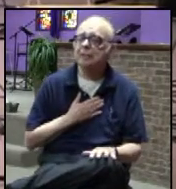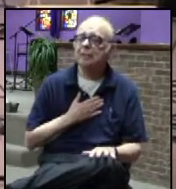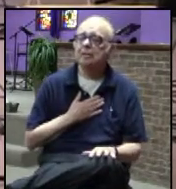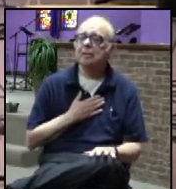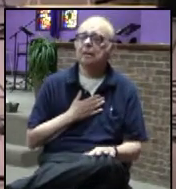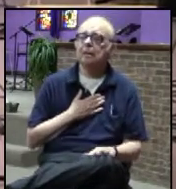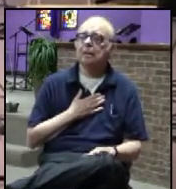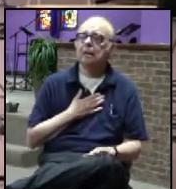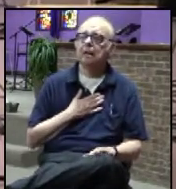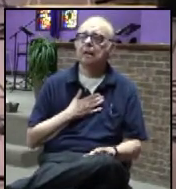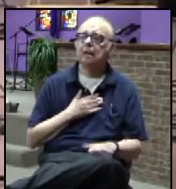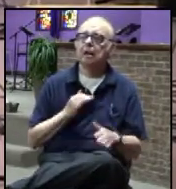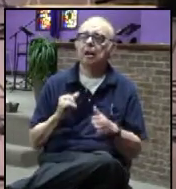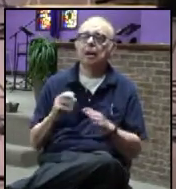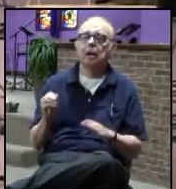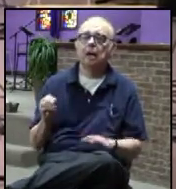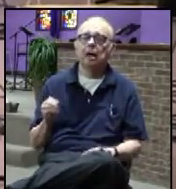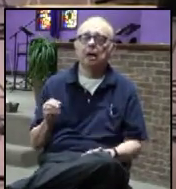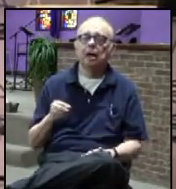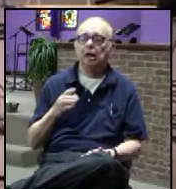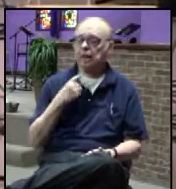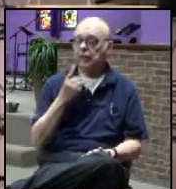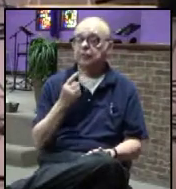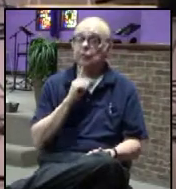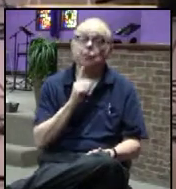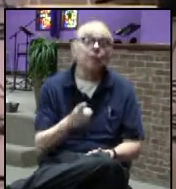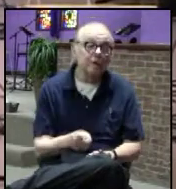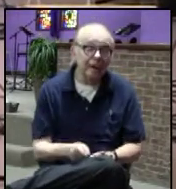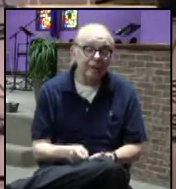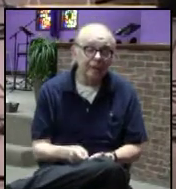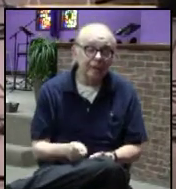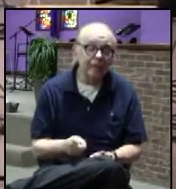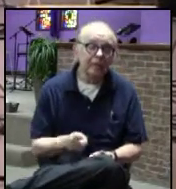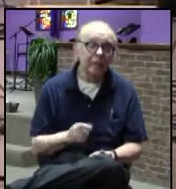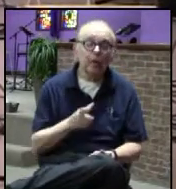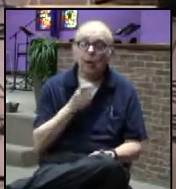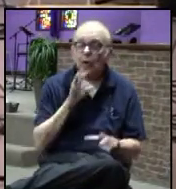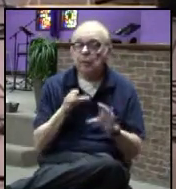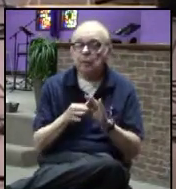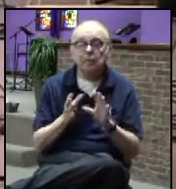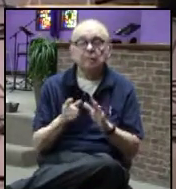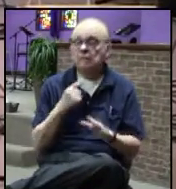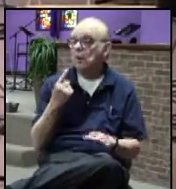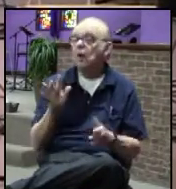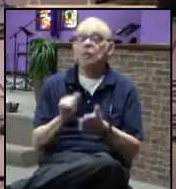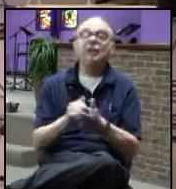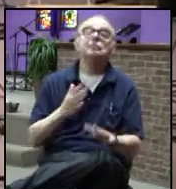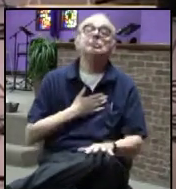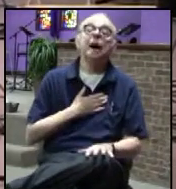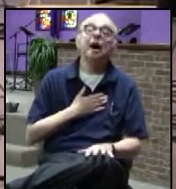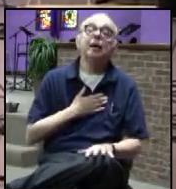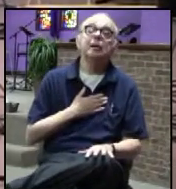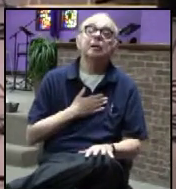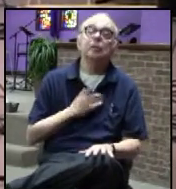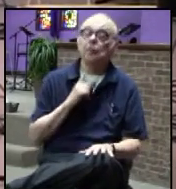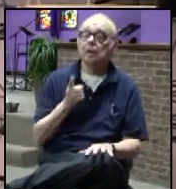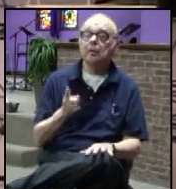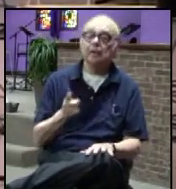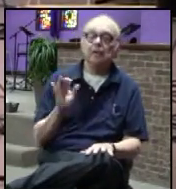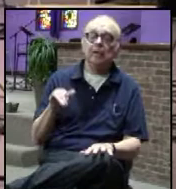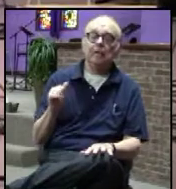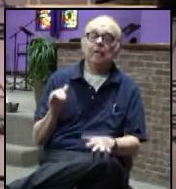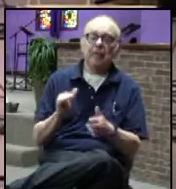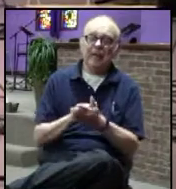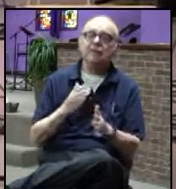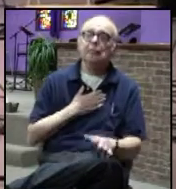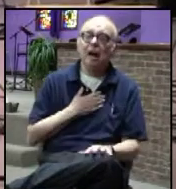mine. And God said, really? Whose is it? Oh, it's mine. Really? Yeah,